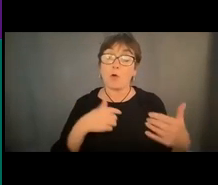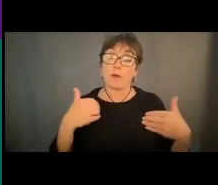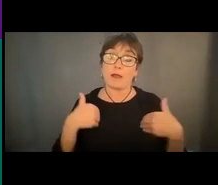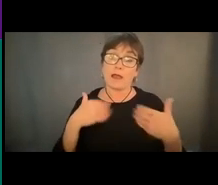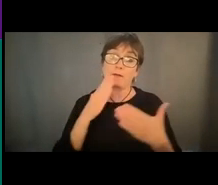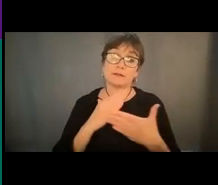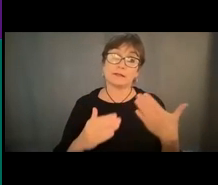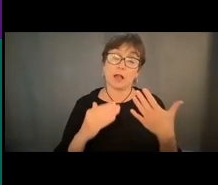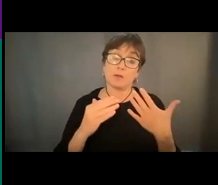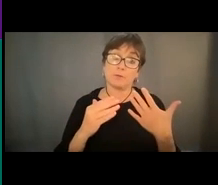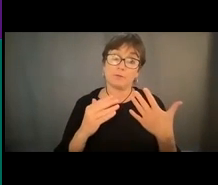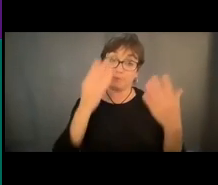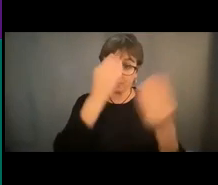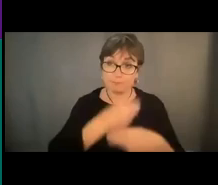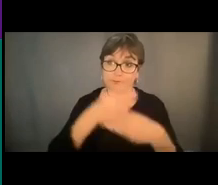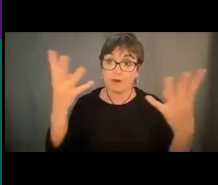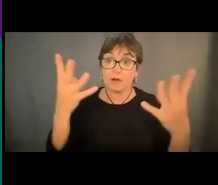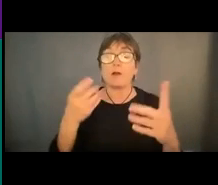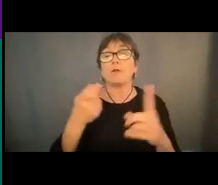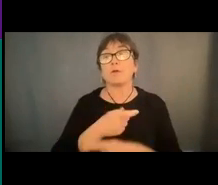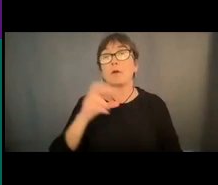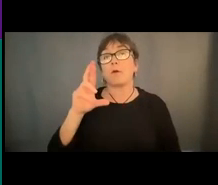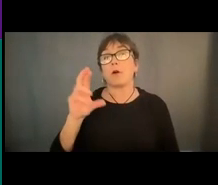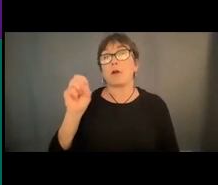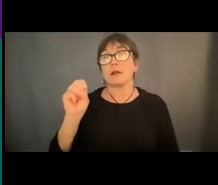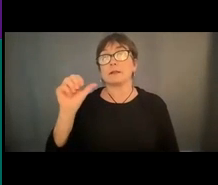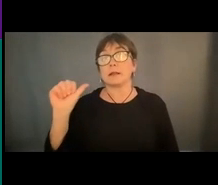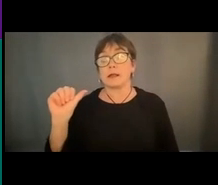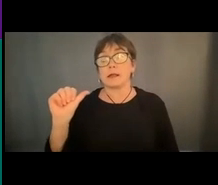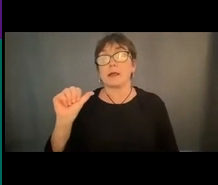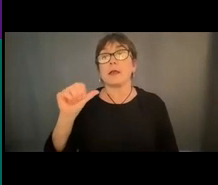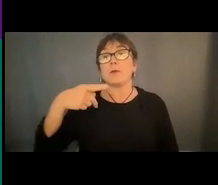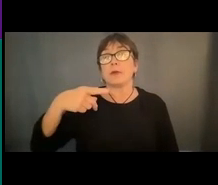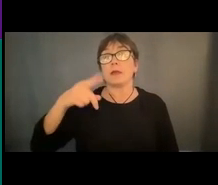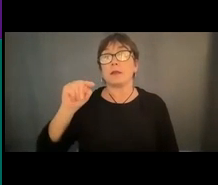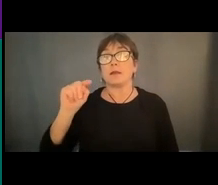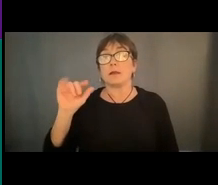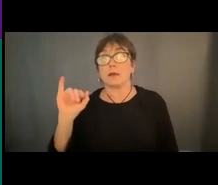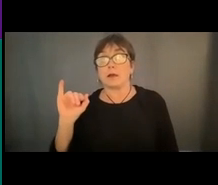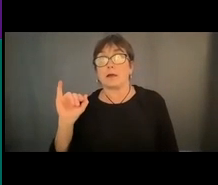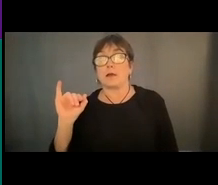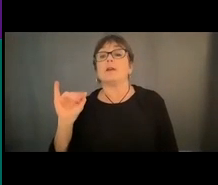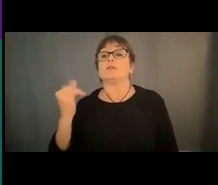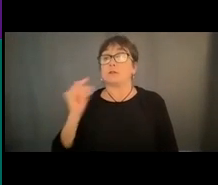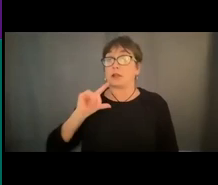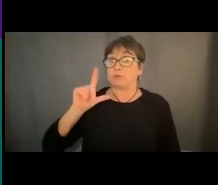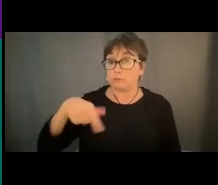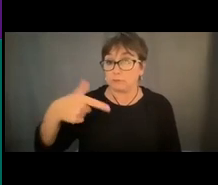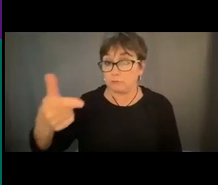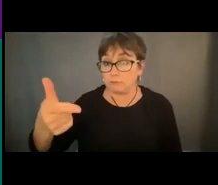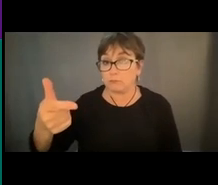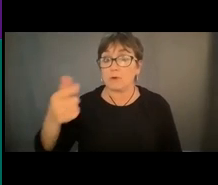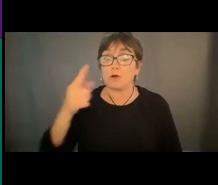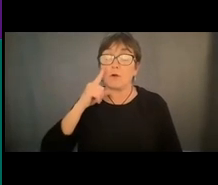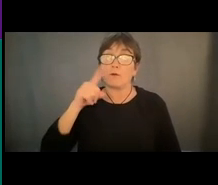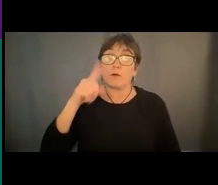RSA PTIs. And so at this point, I'm going to be turning it over to our RSA PTIs to